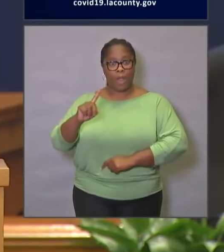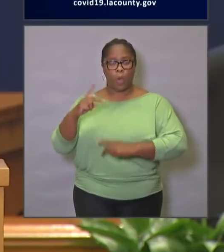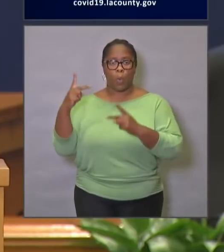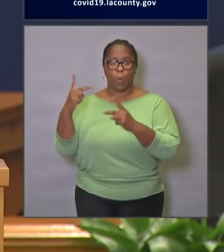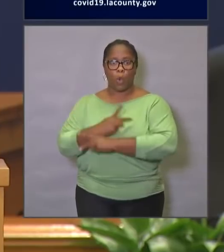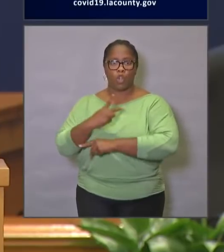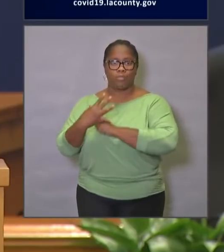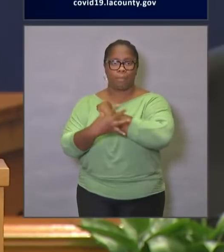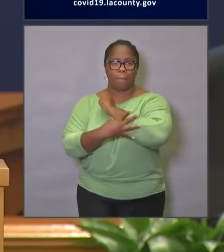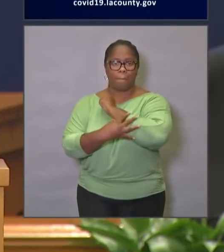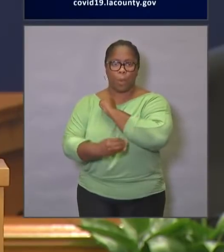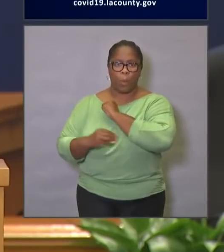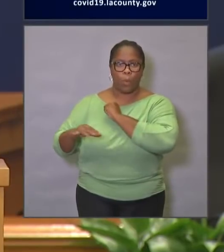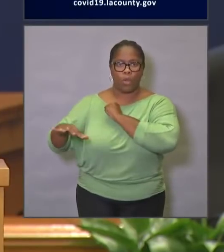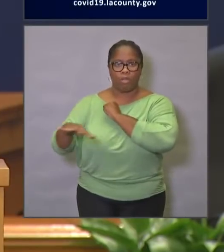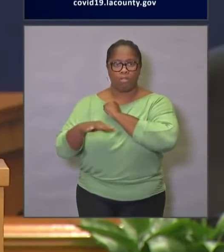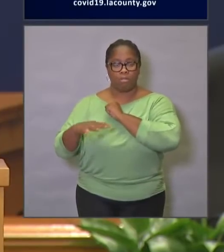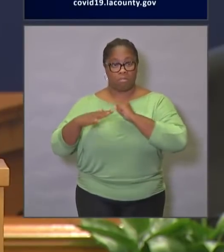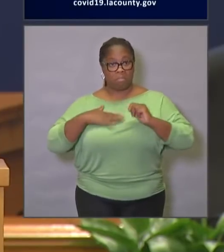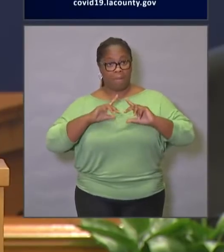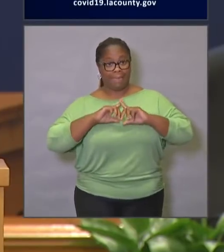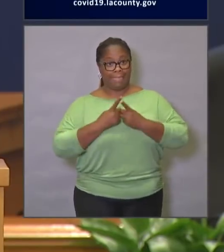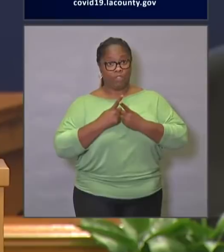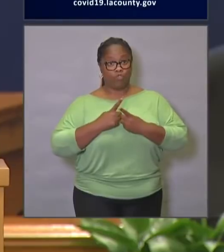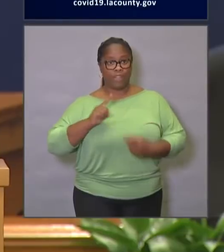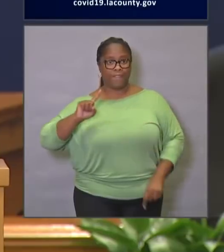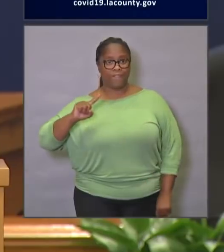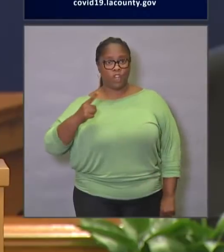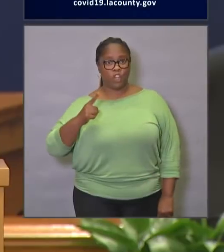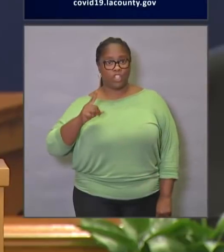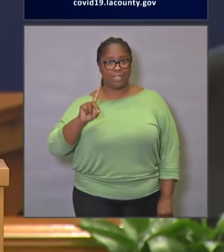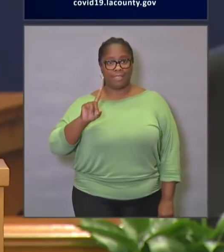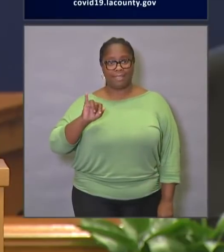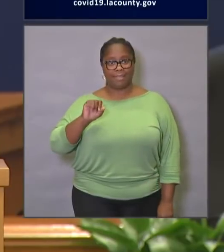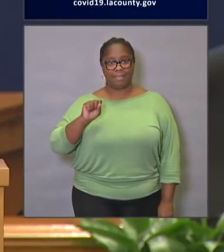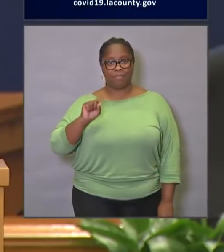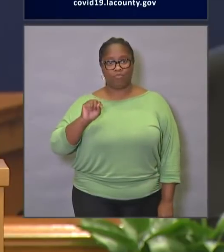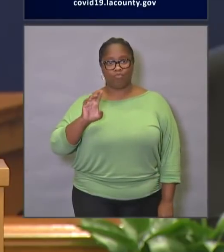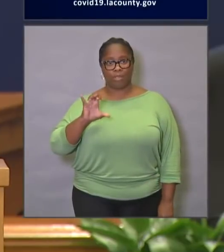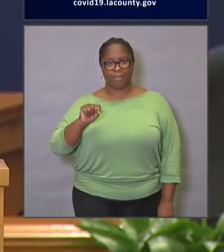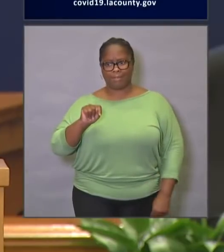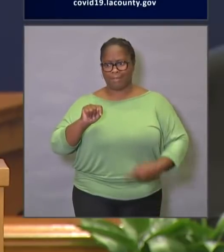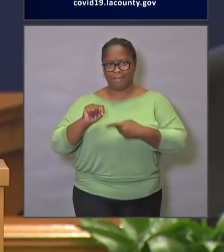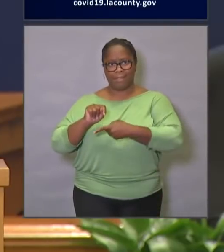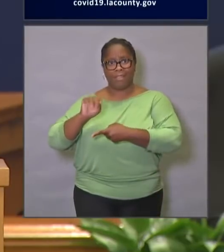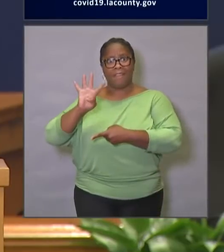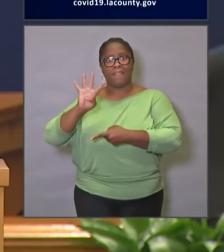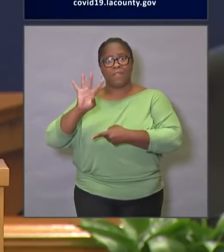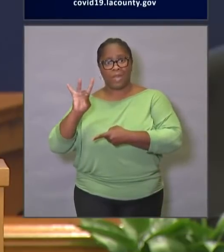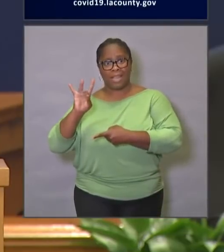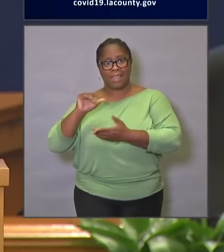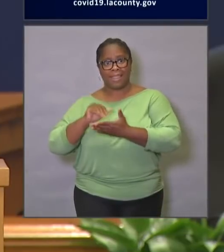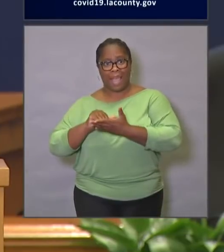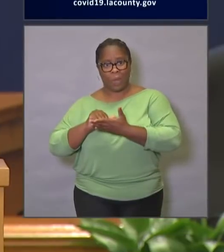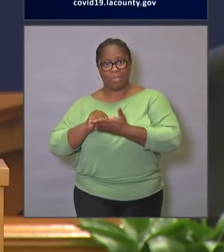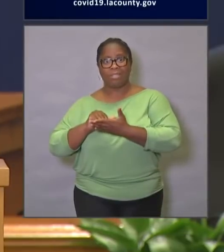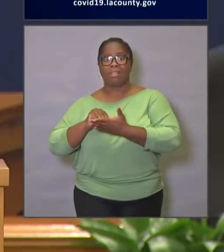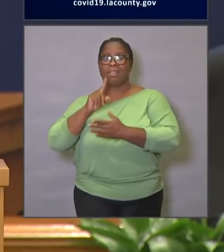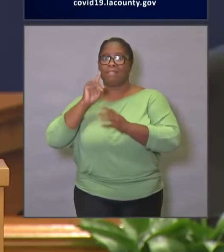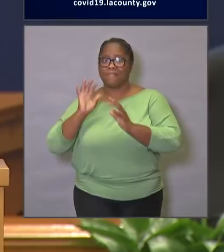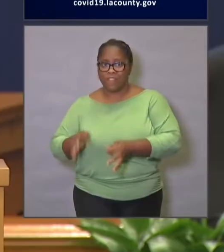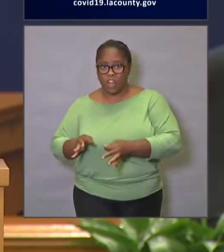county. In the district I represent, the 1st District, we now have well over 48,000 confirmed cases out of